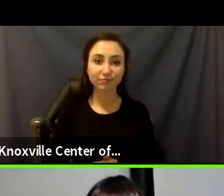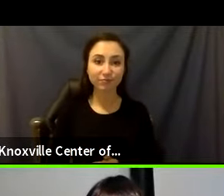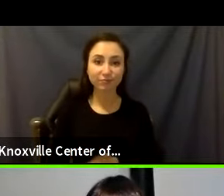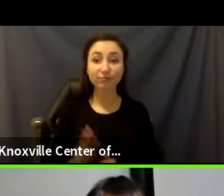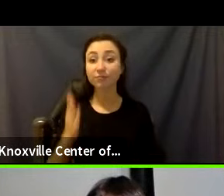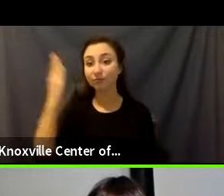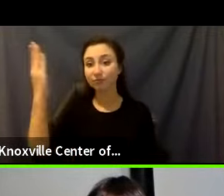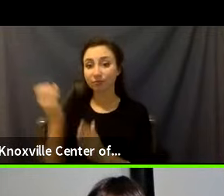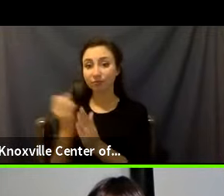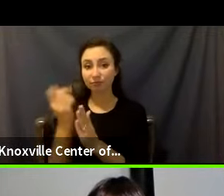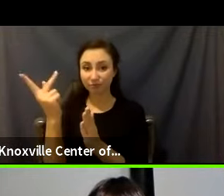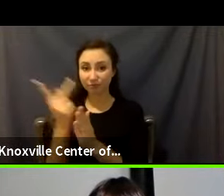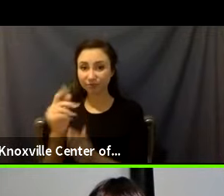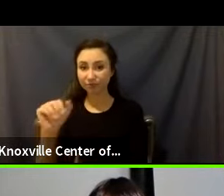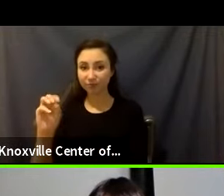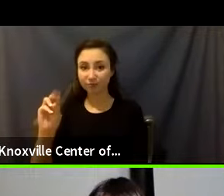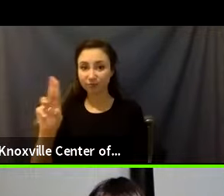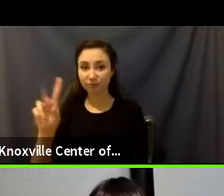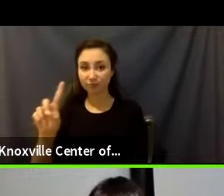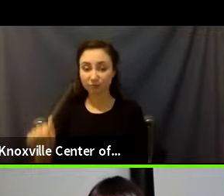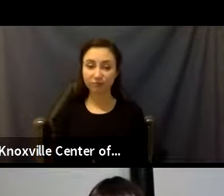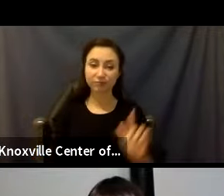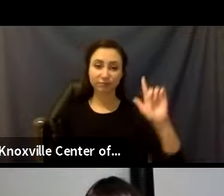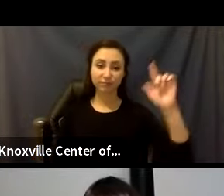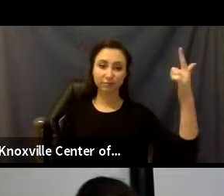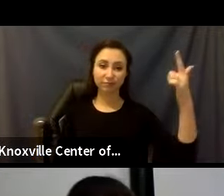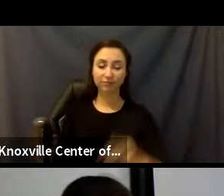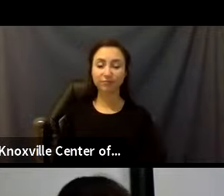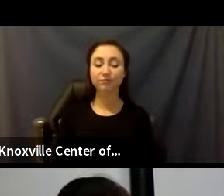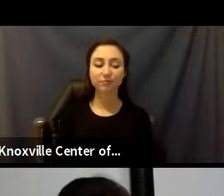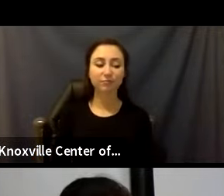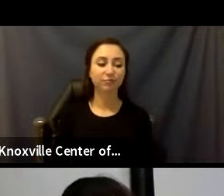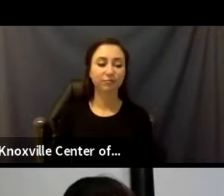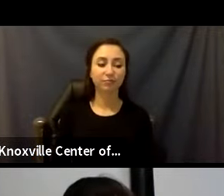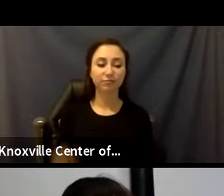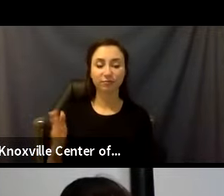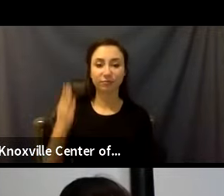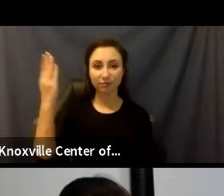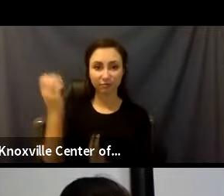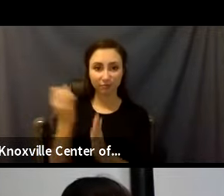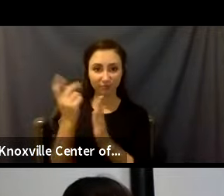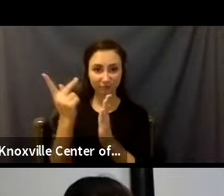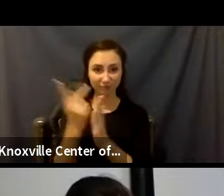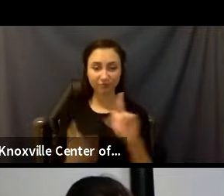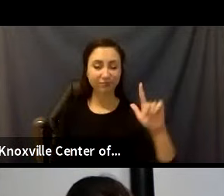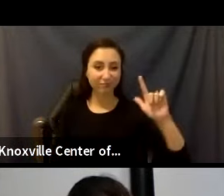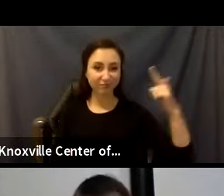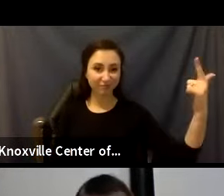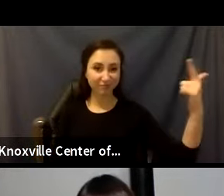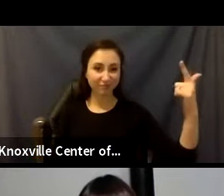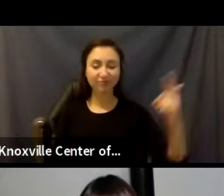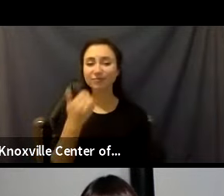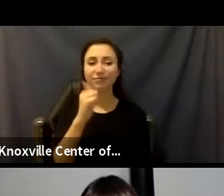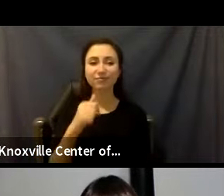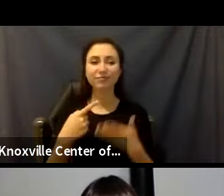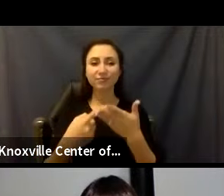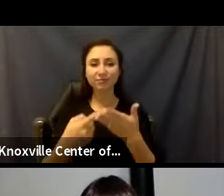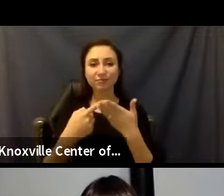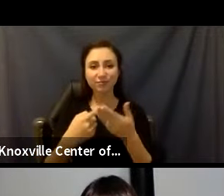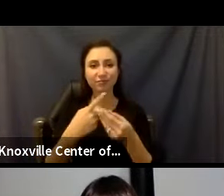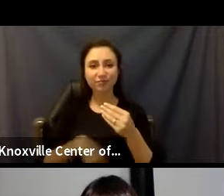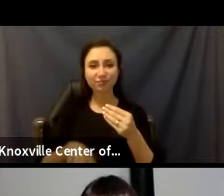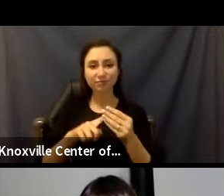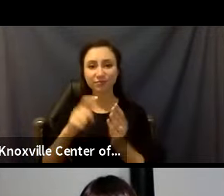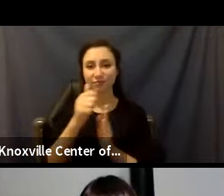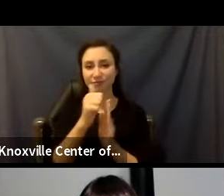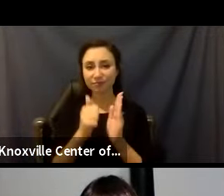Motion to approve. Second. So we have a motion to approve in a second. Is there any discussion on the agenda